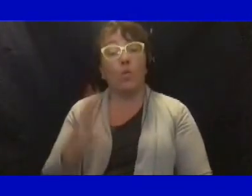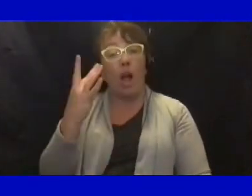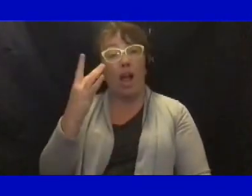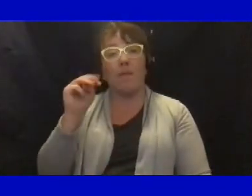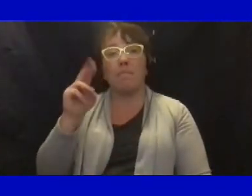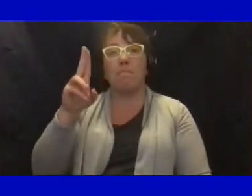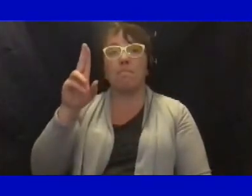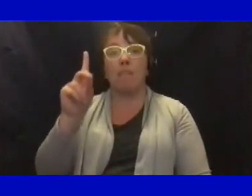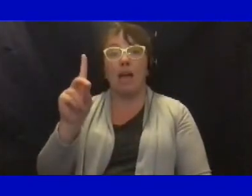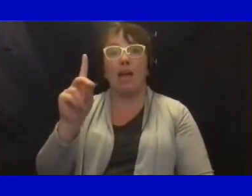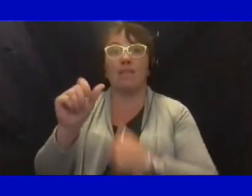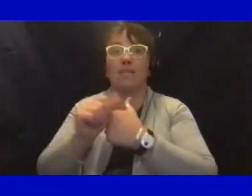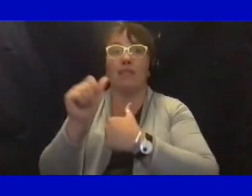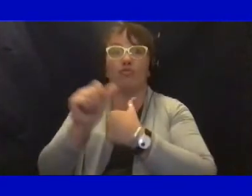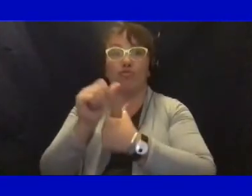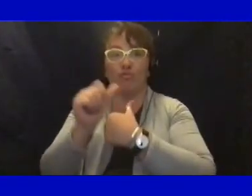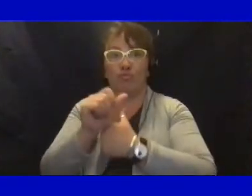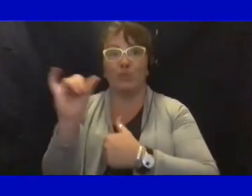Also,